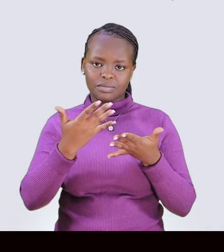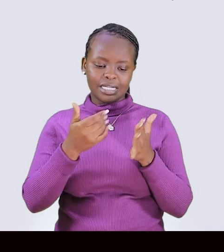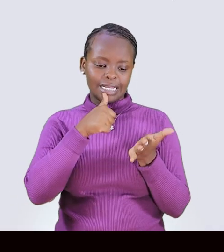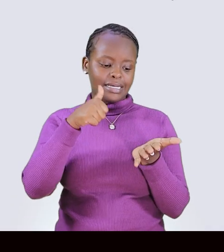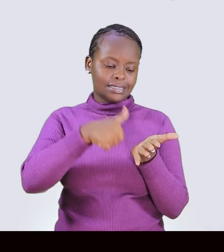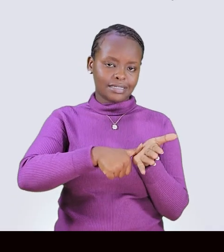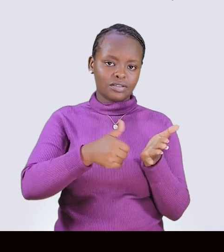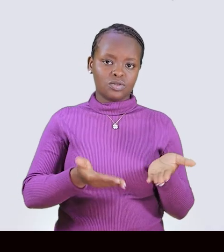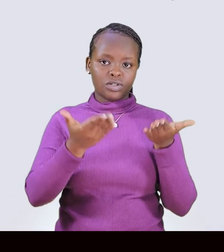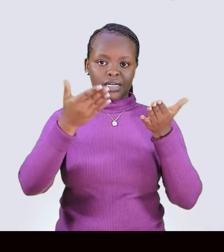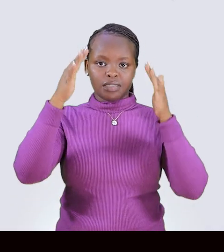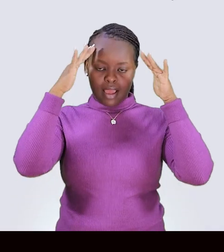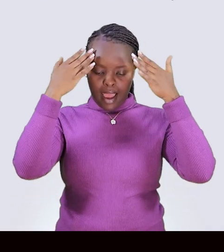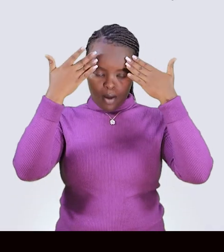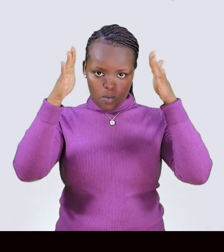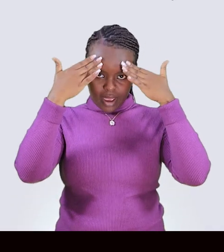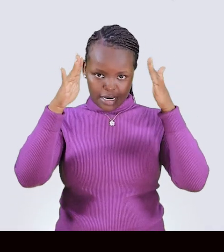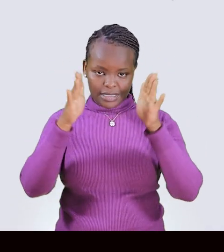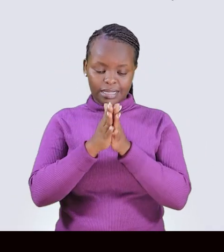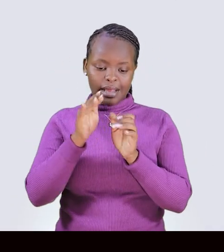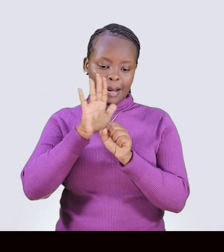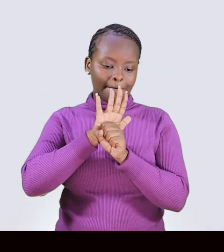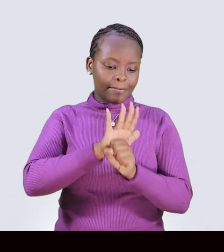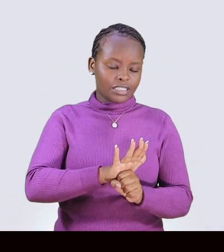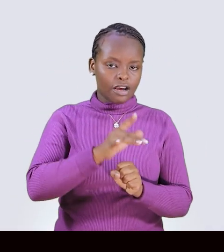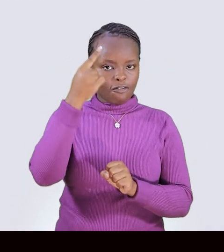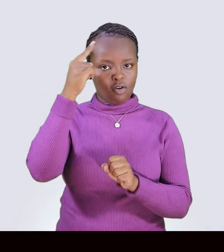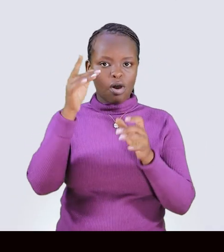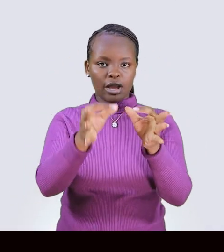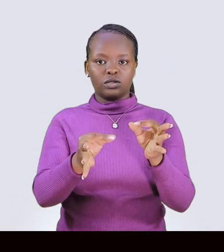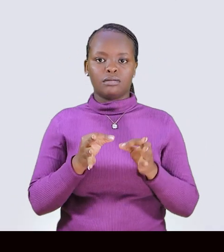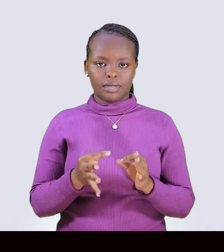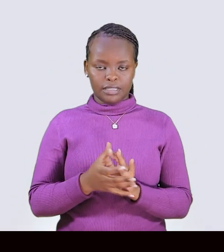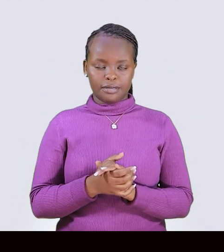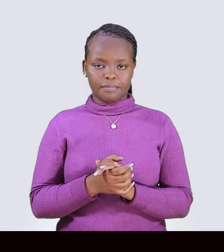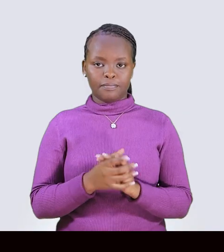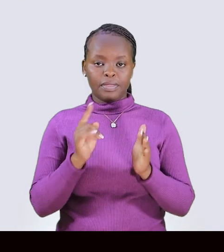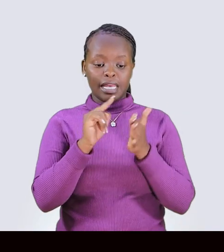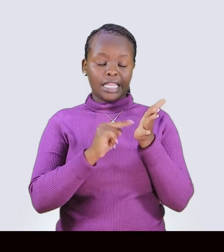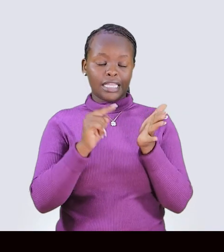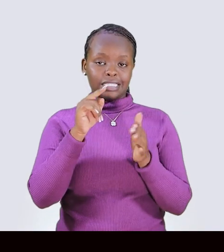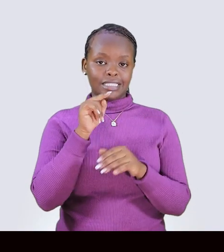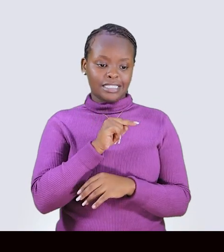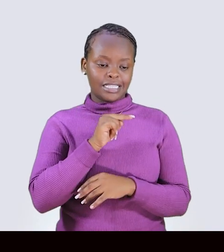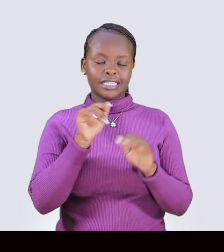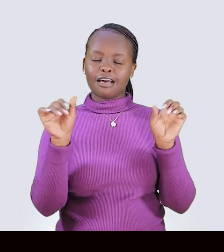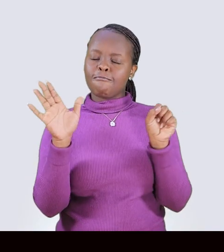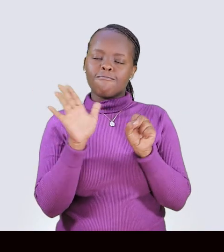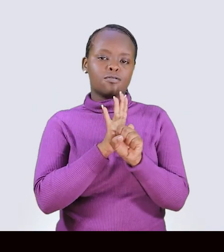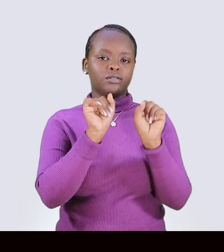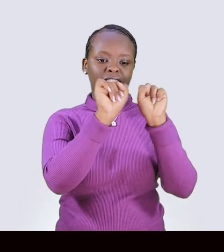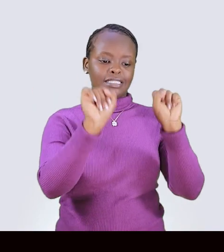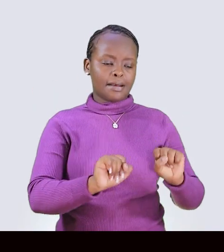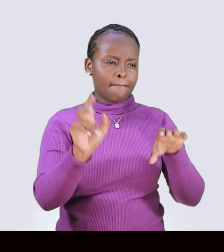awareness and apply pressure for accountability. This toolkit is a complete system,